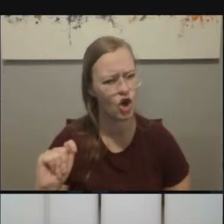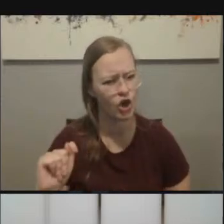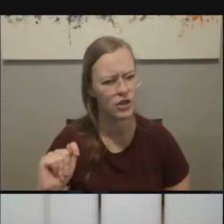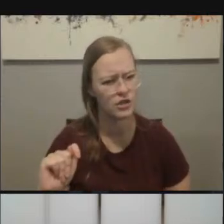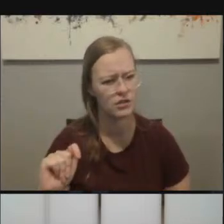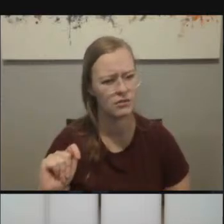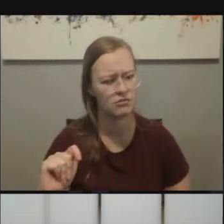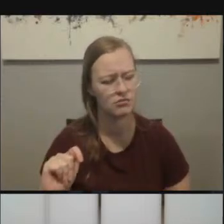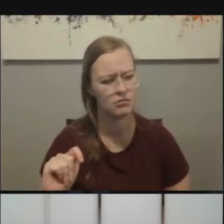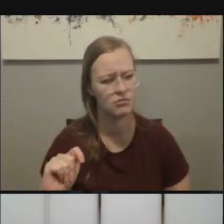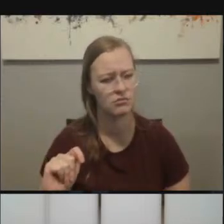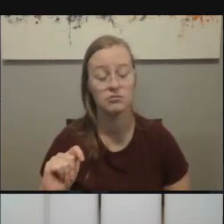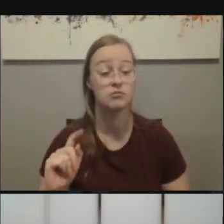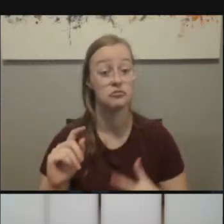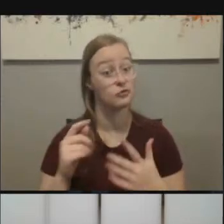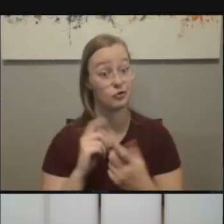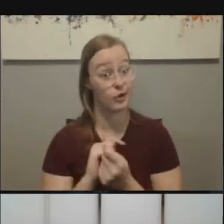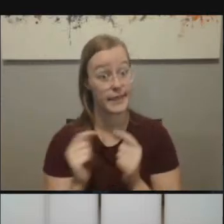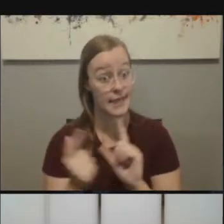Translation: